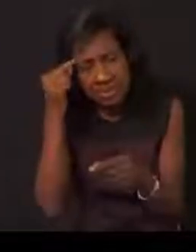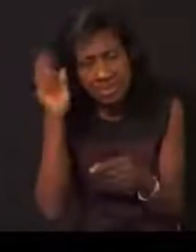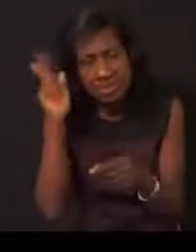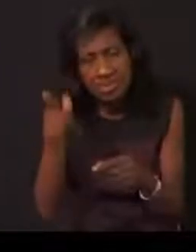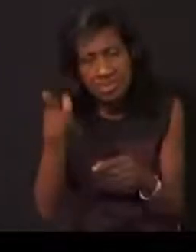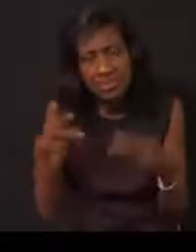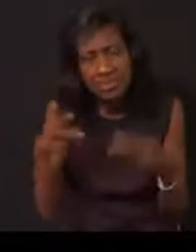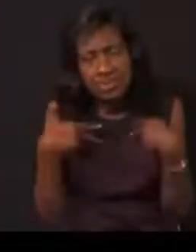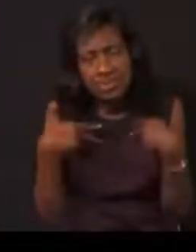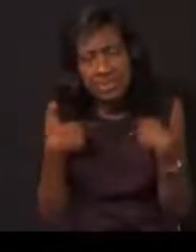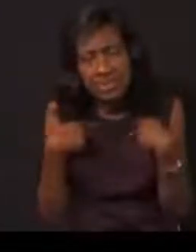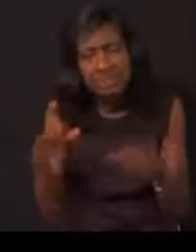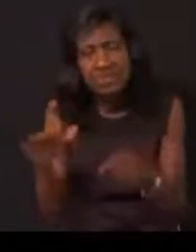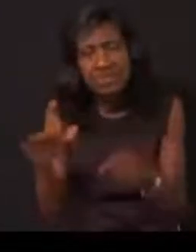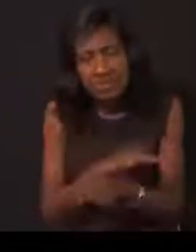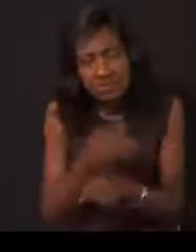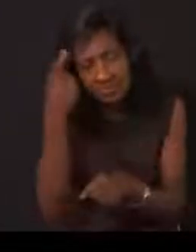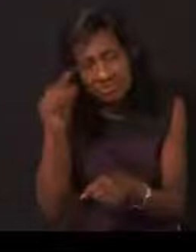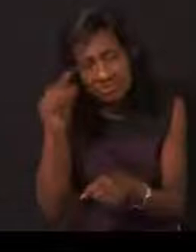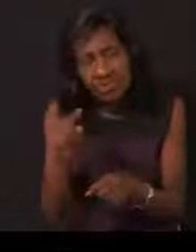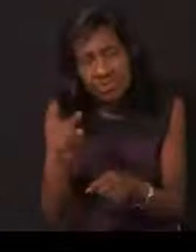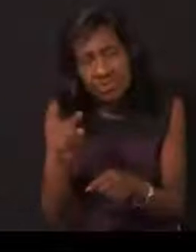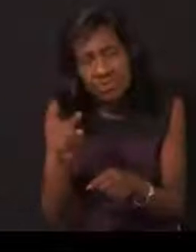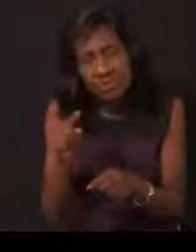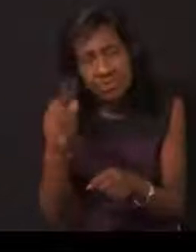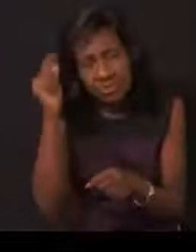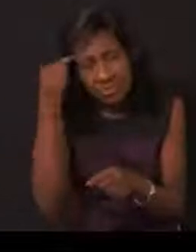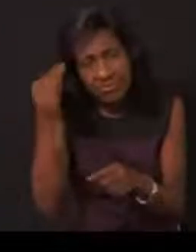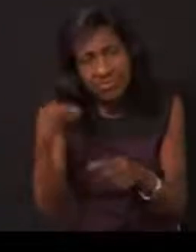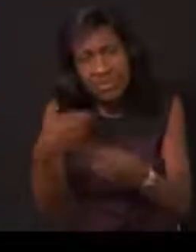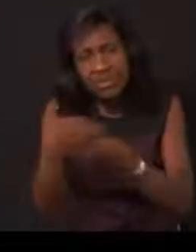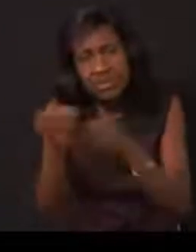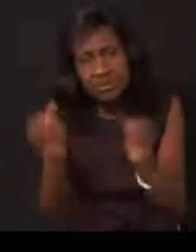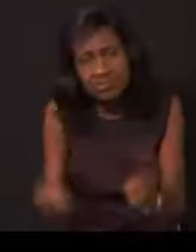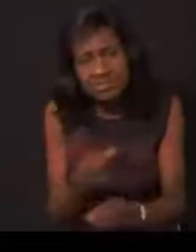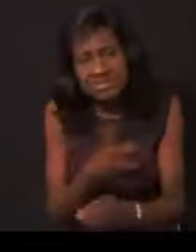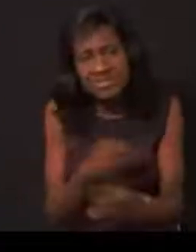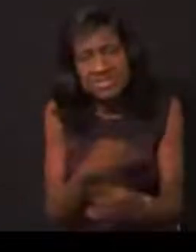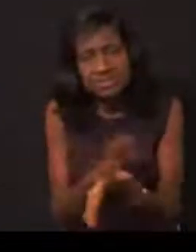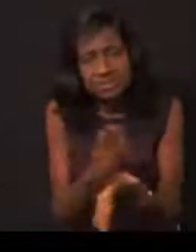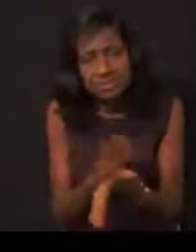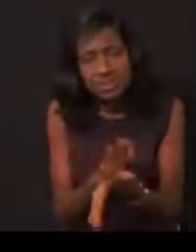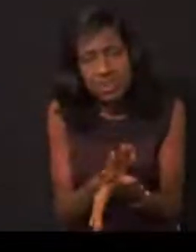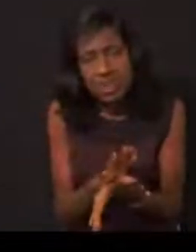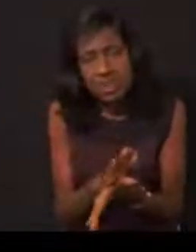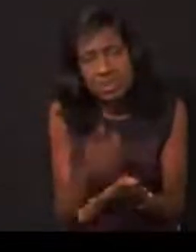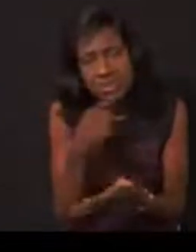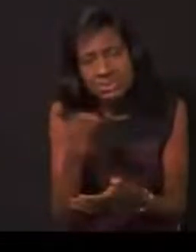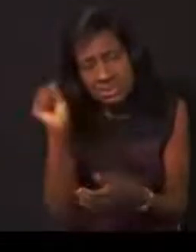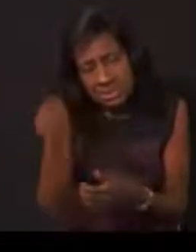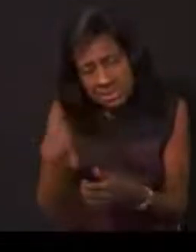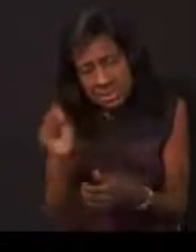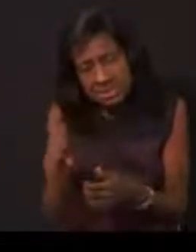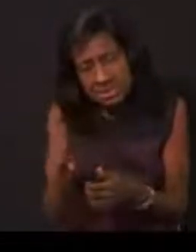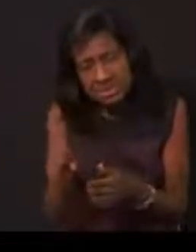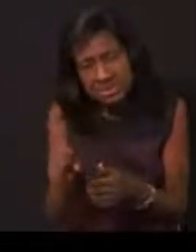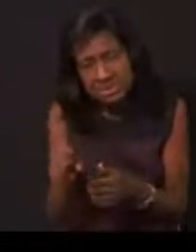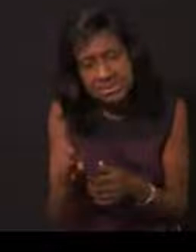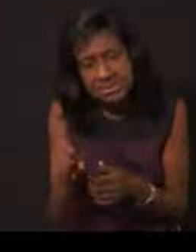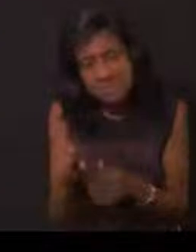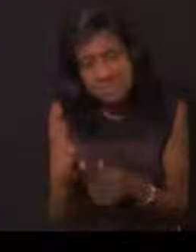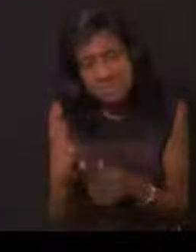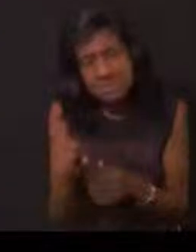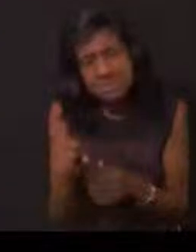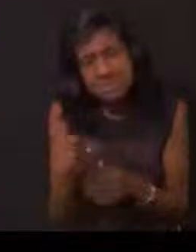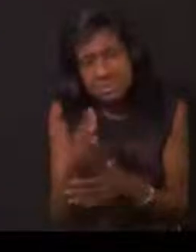all the government offices, for all the schools. So that, yes, I imagine there will be some that will be